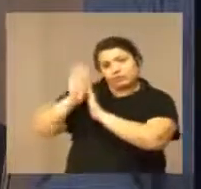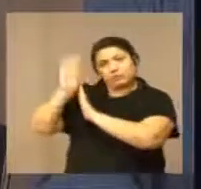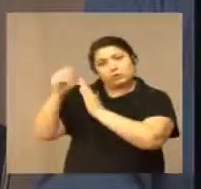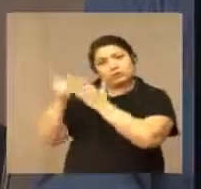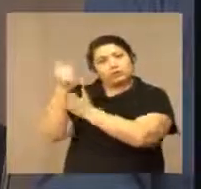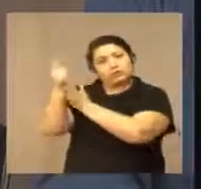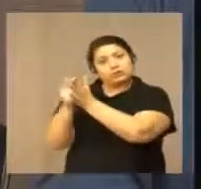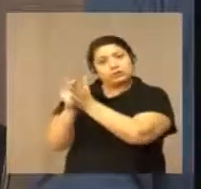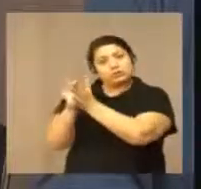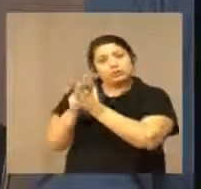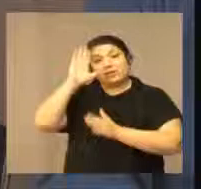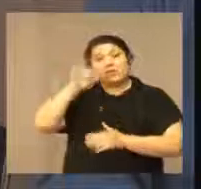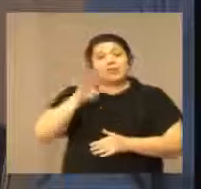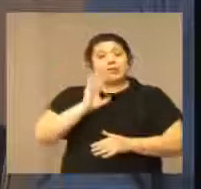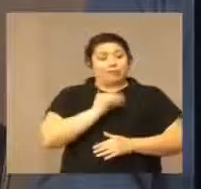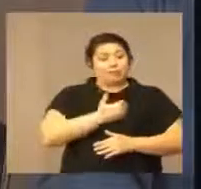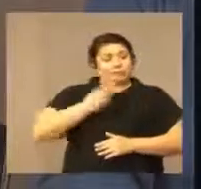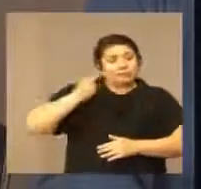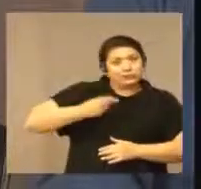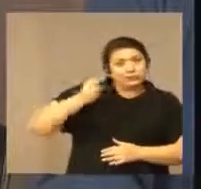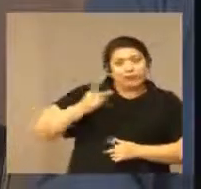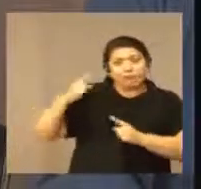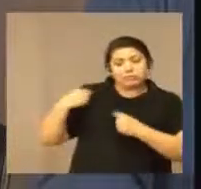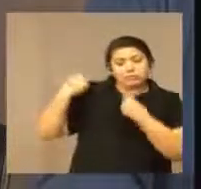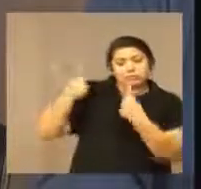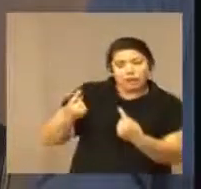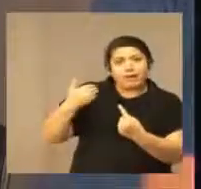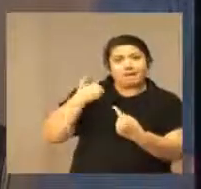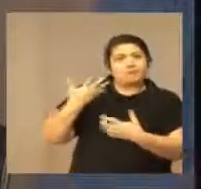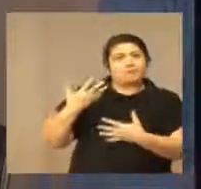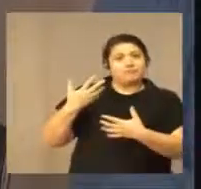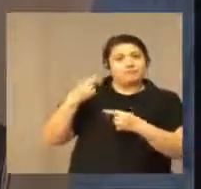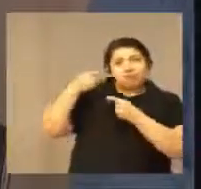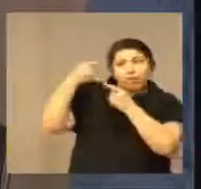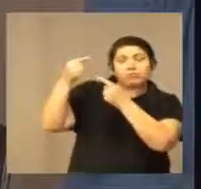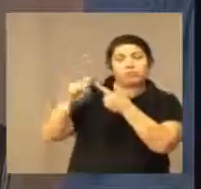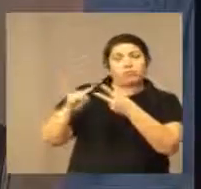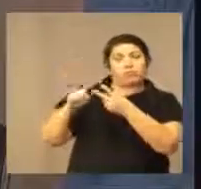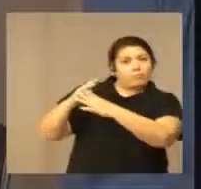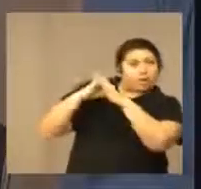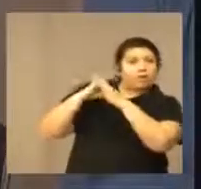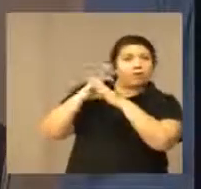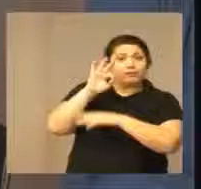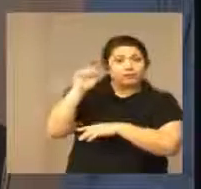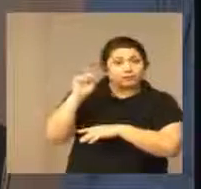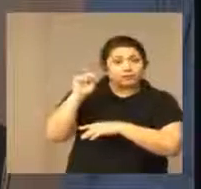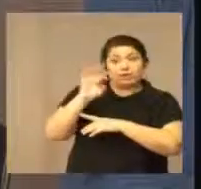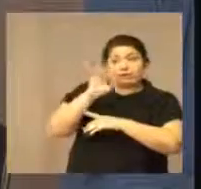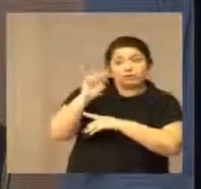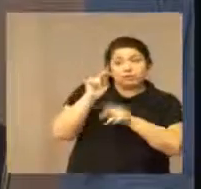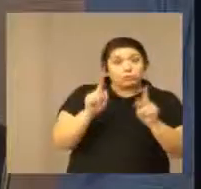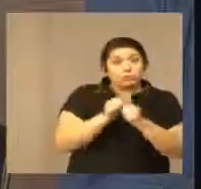Given the history of struggles and barriers faced by First Nations persons with